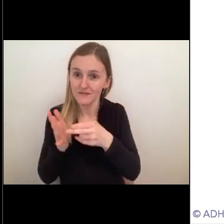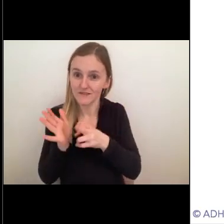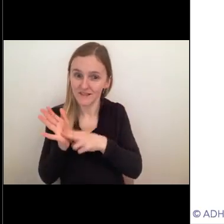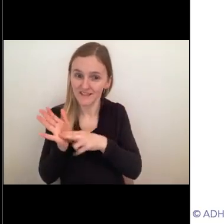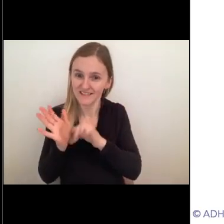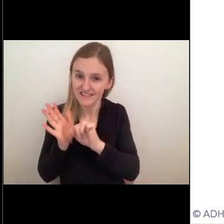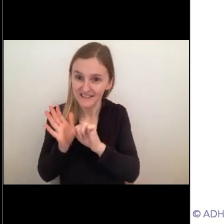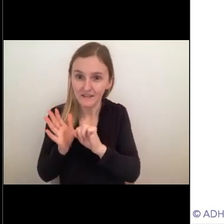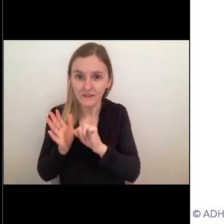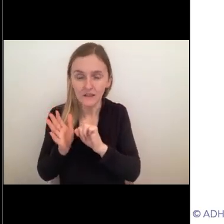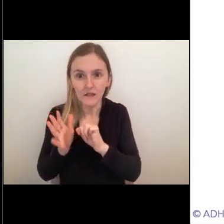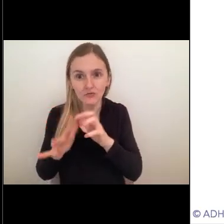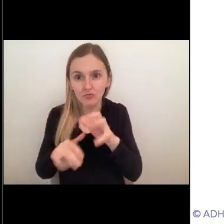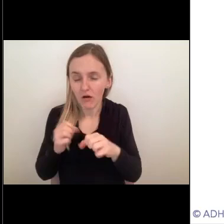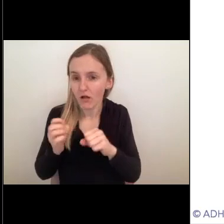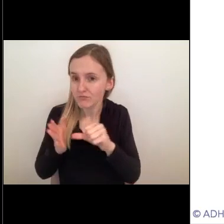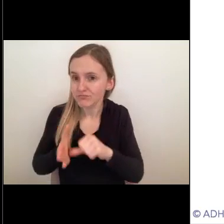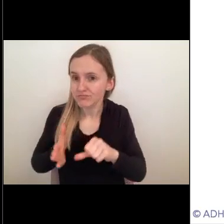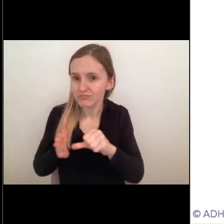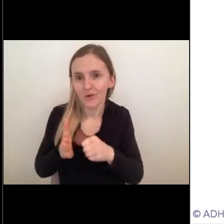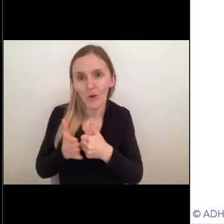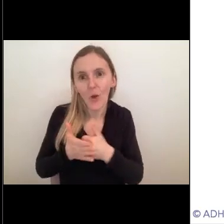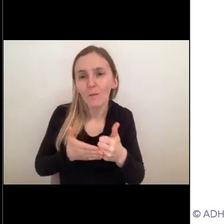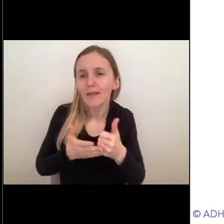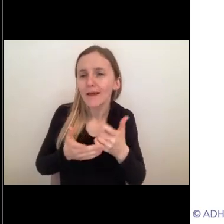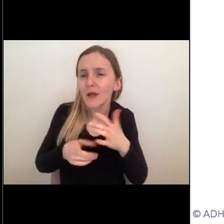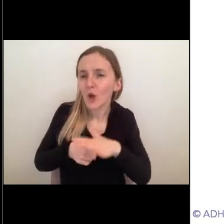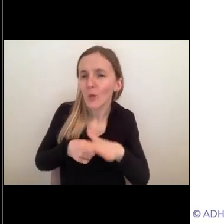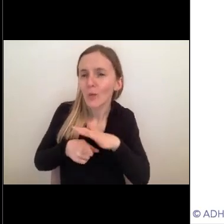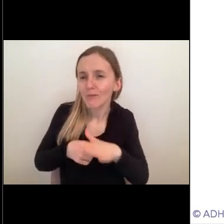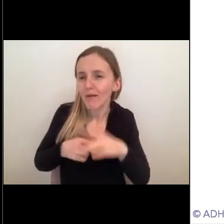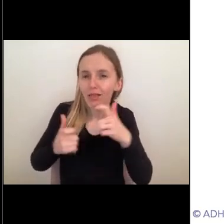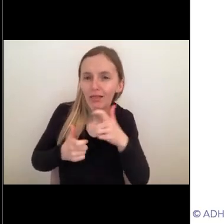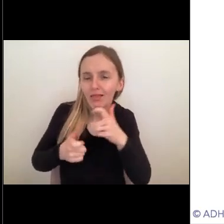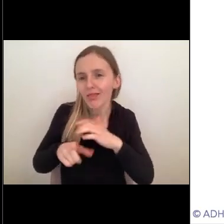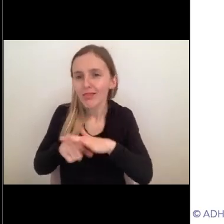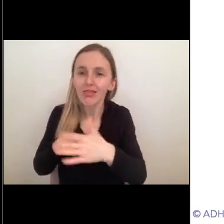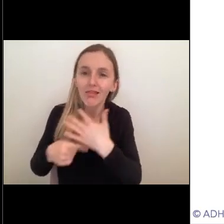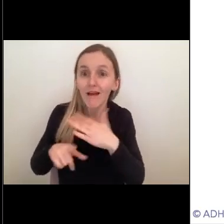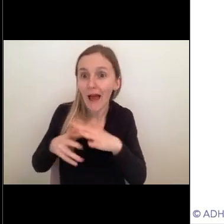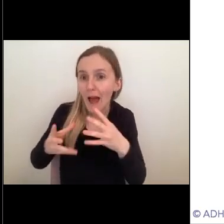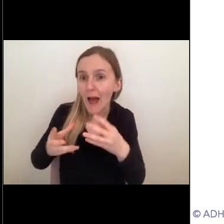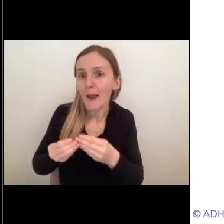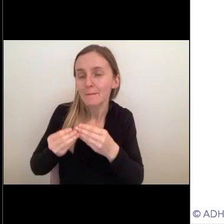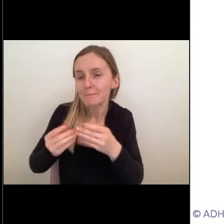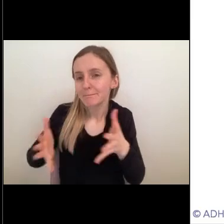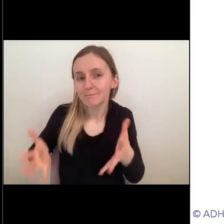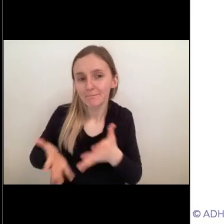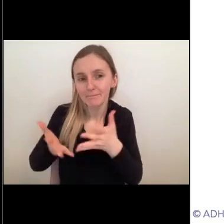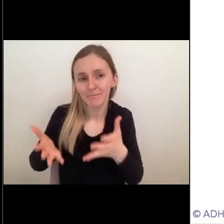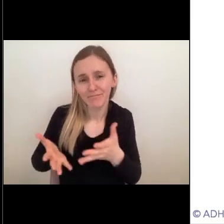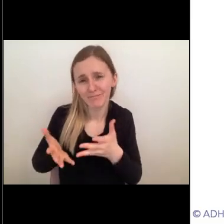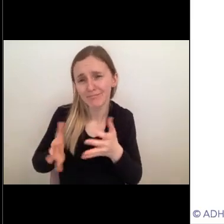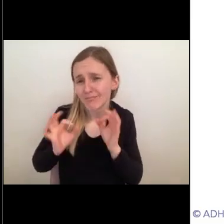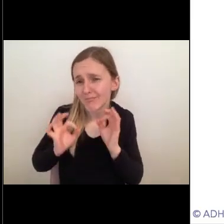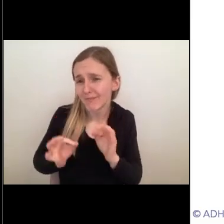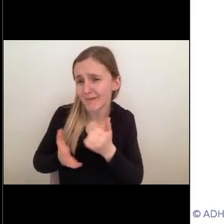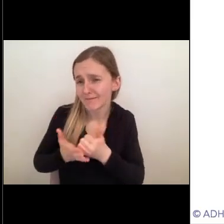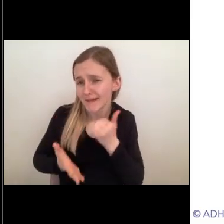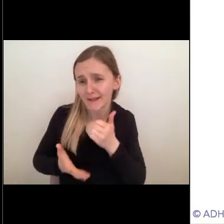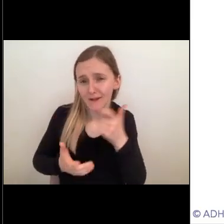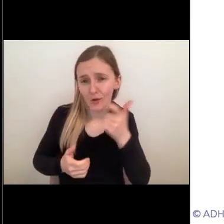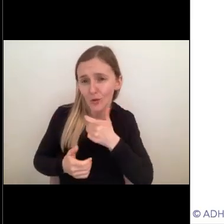humour often is a good way to support him, and he's, you know, he's got a fantastic sense of humour. He